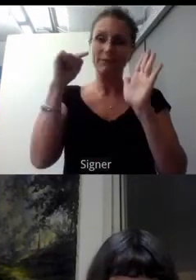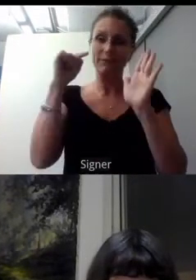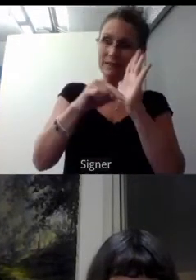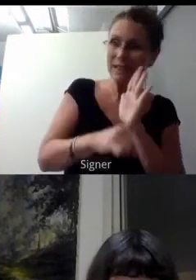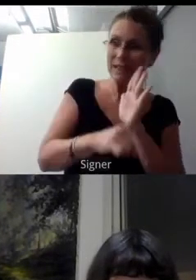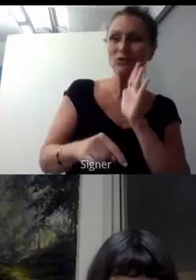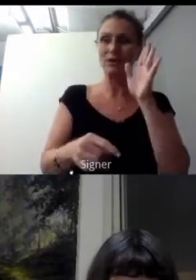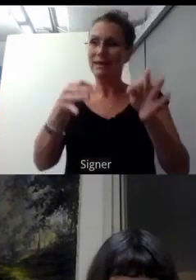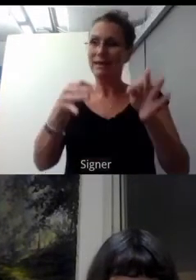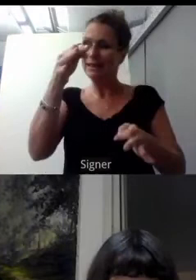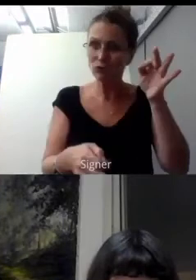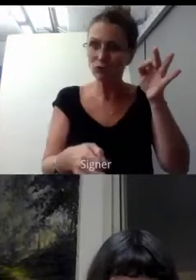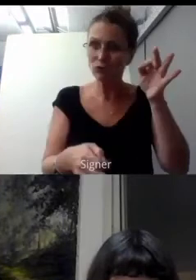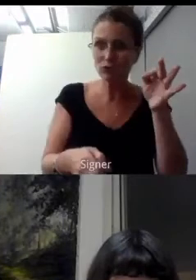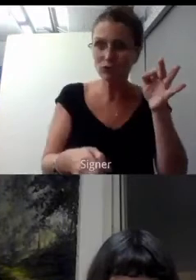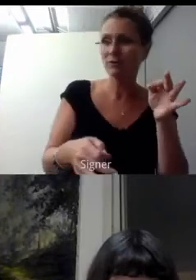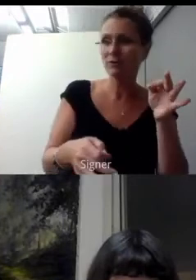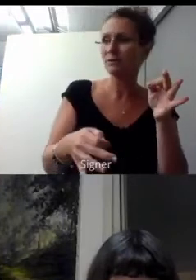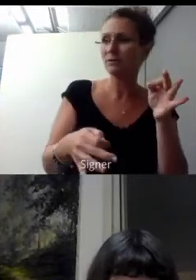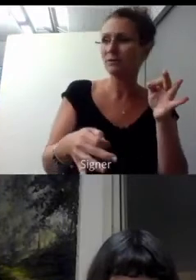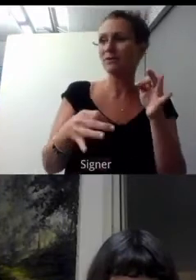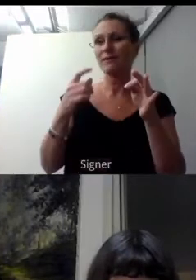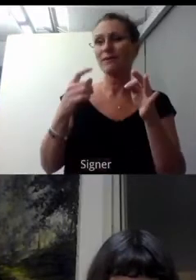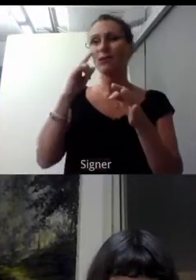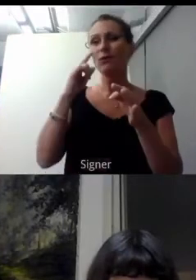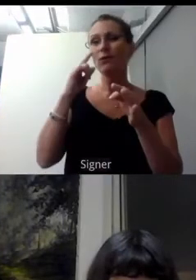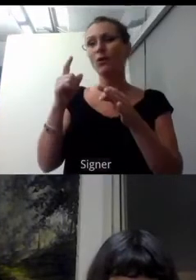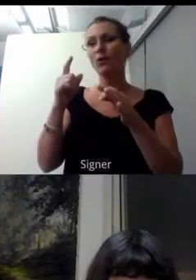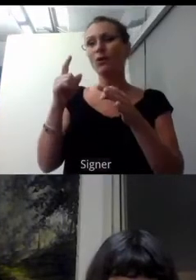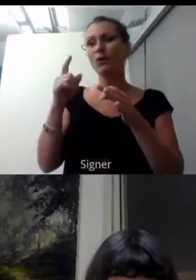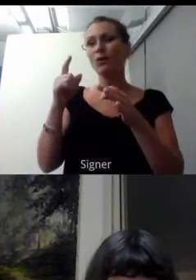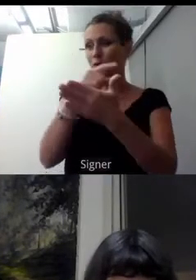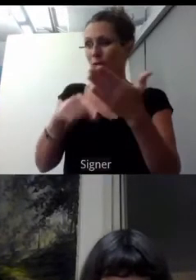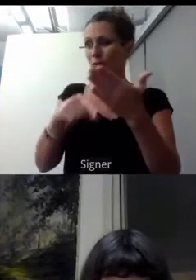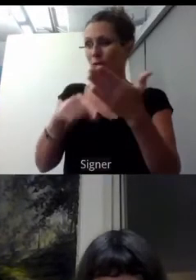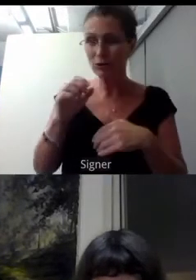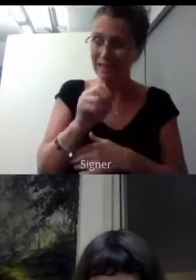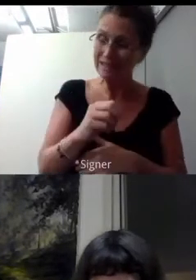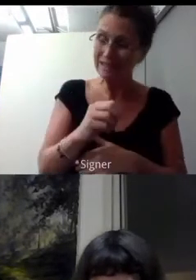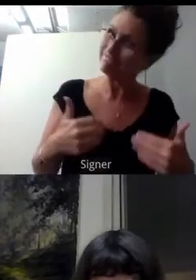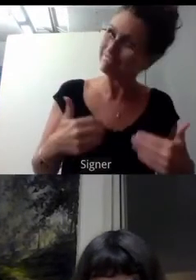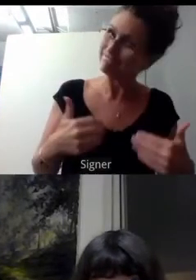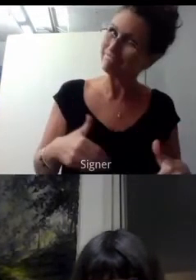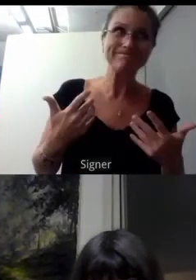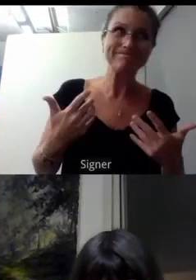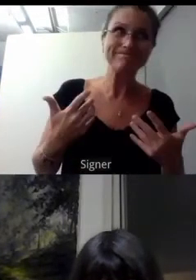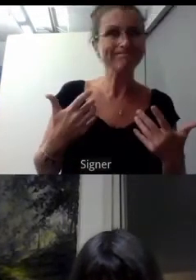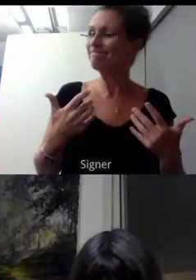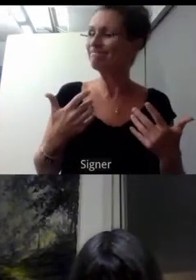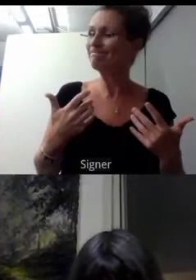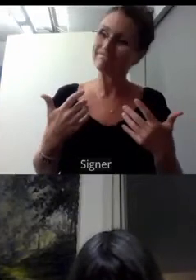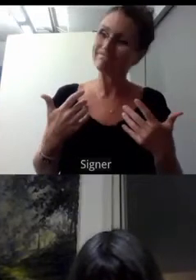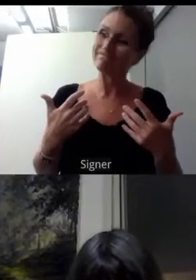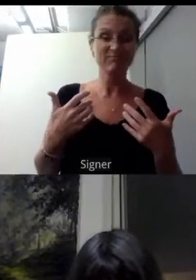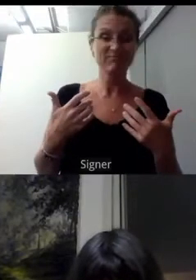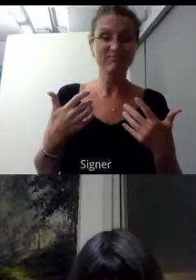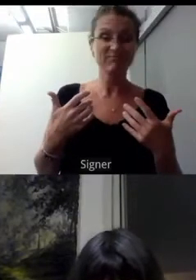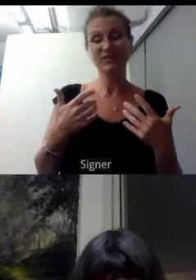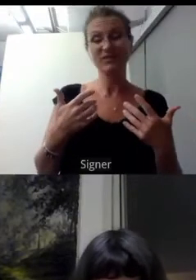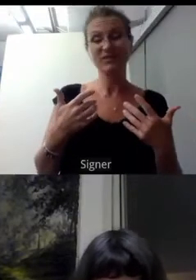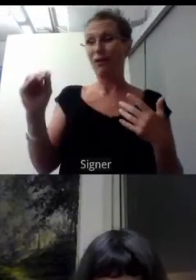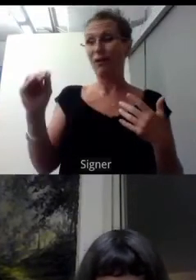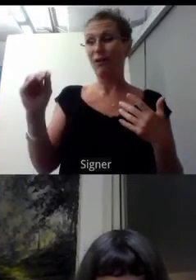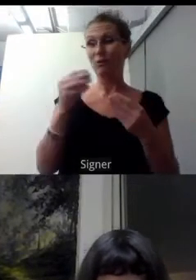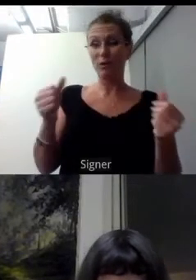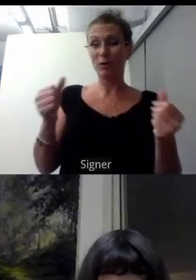cases. In many ways, the disability community in Ontario has not recovered from that change that took place 11 years ago, and it